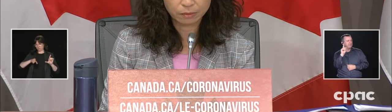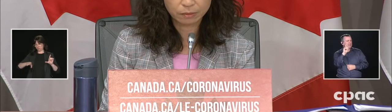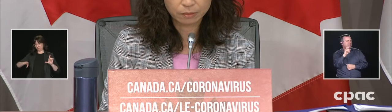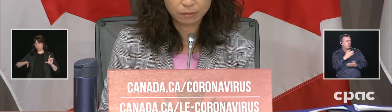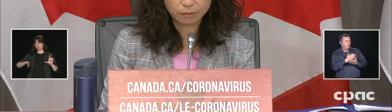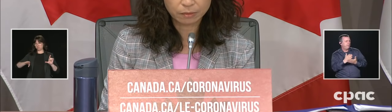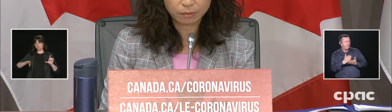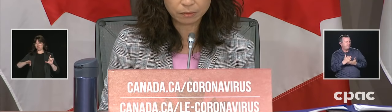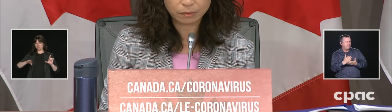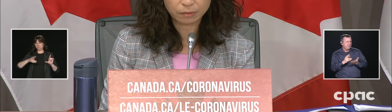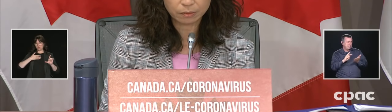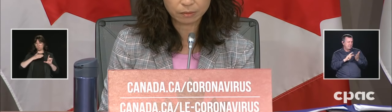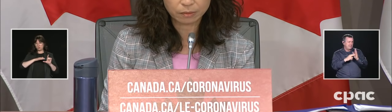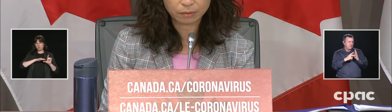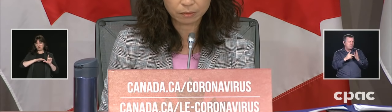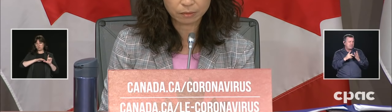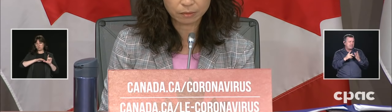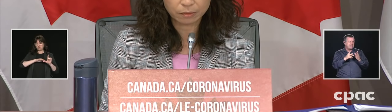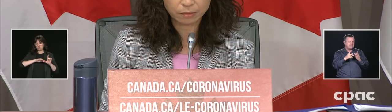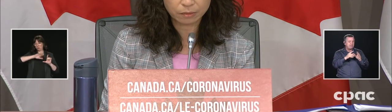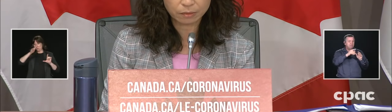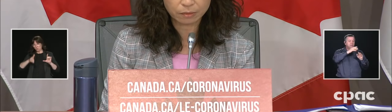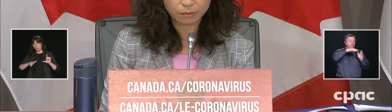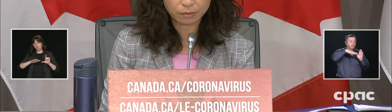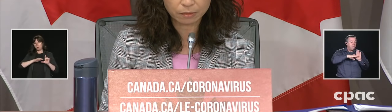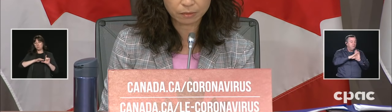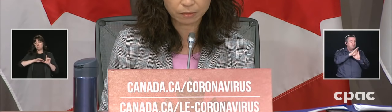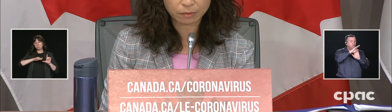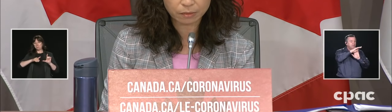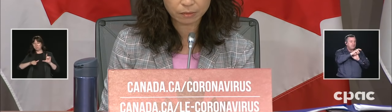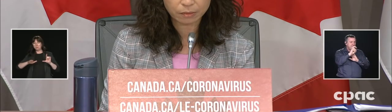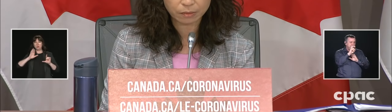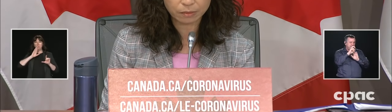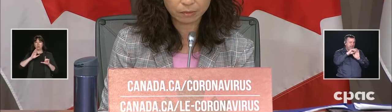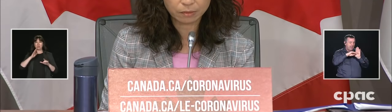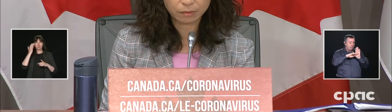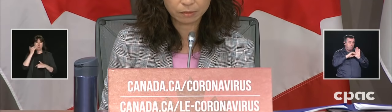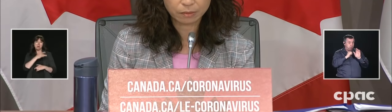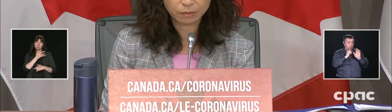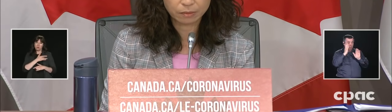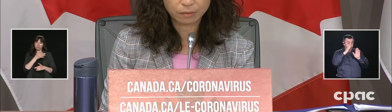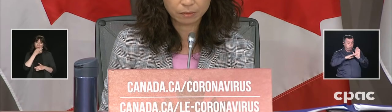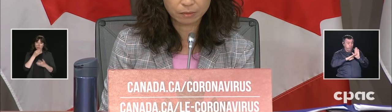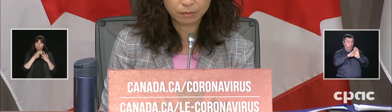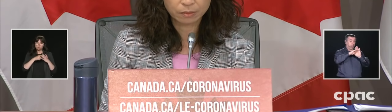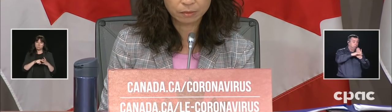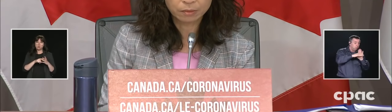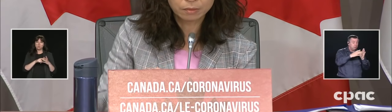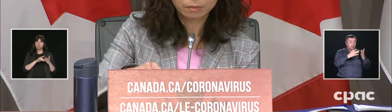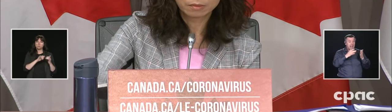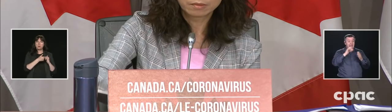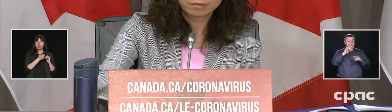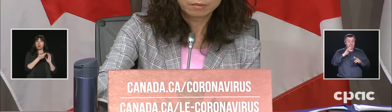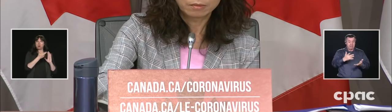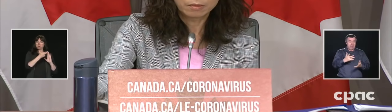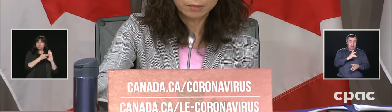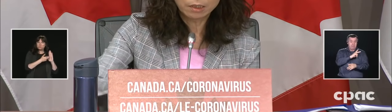over the next couple of weeks as provinces start to talk about carefully lifting their restrictions?